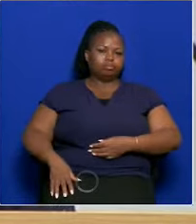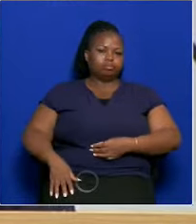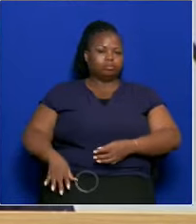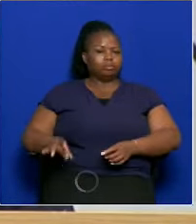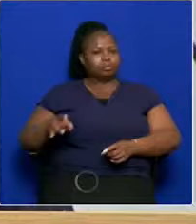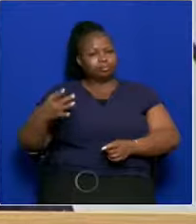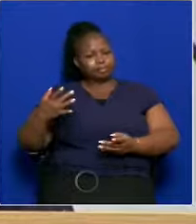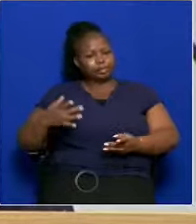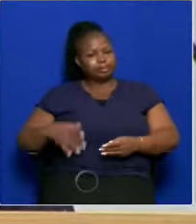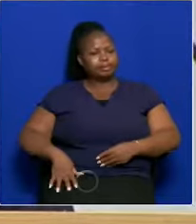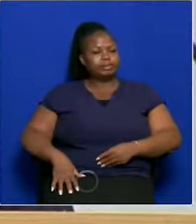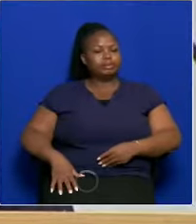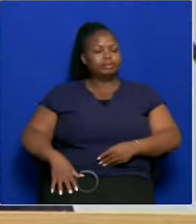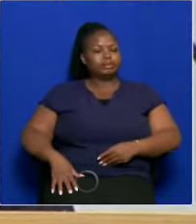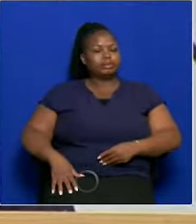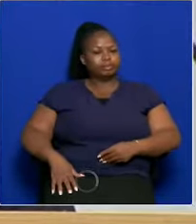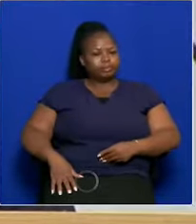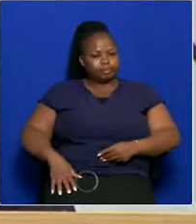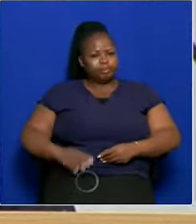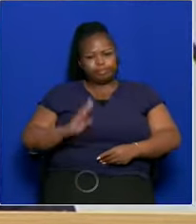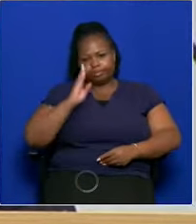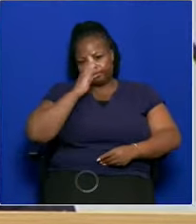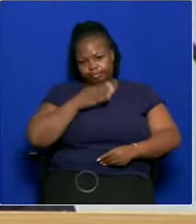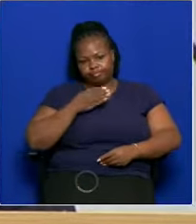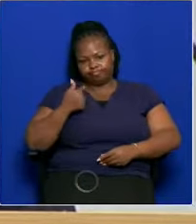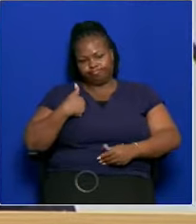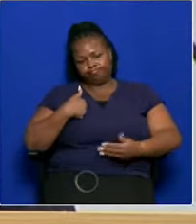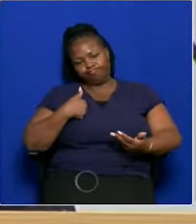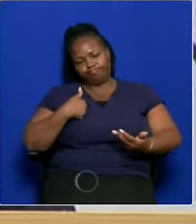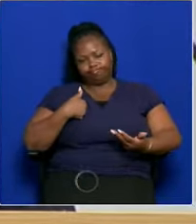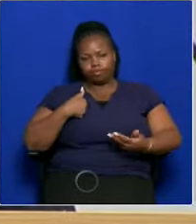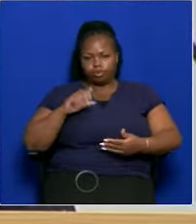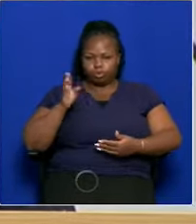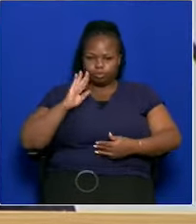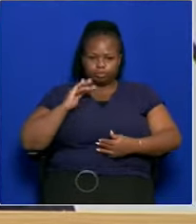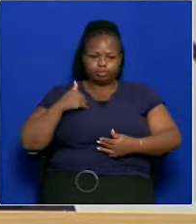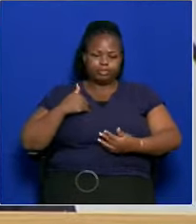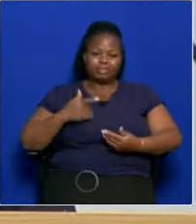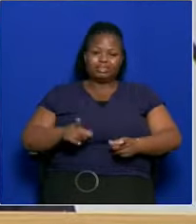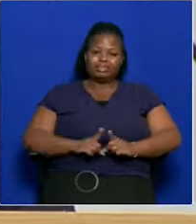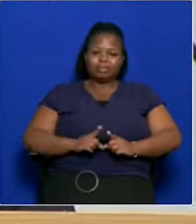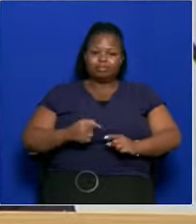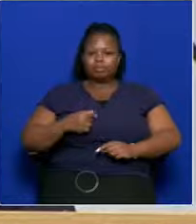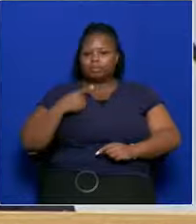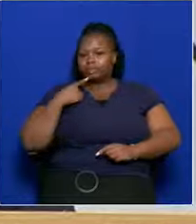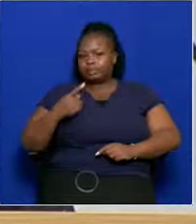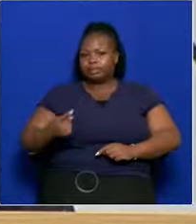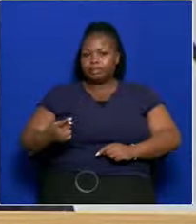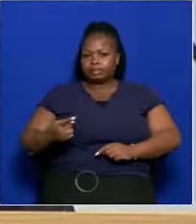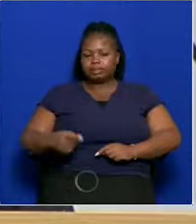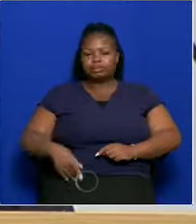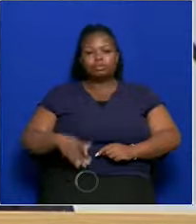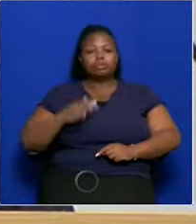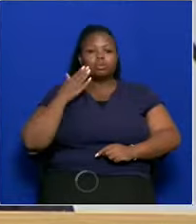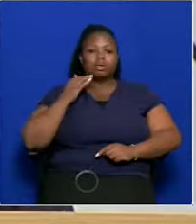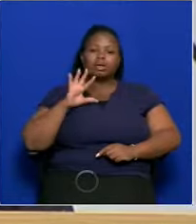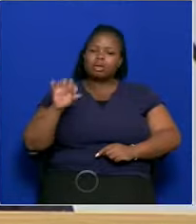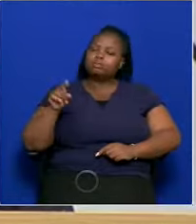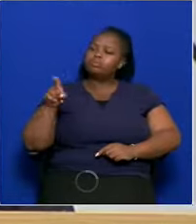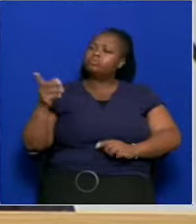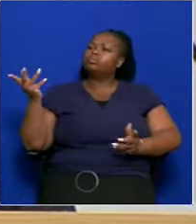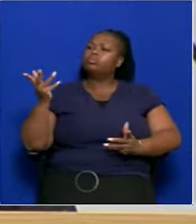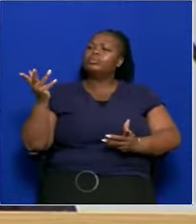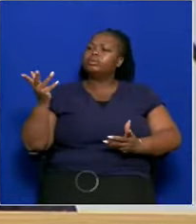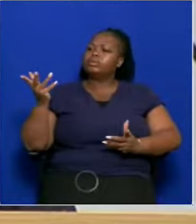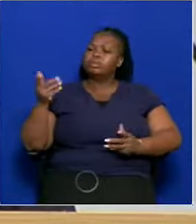will send direct to myself, like as I said, when I asked where was he, when he was busy